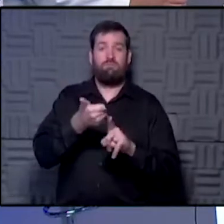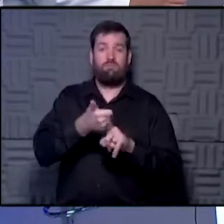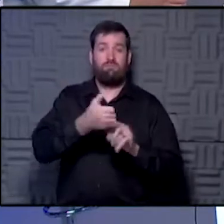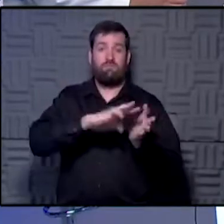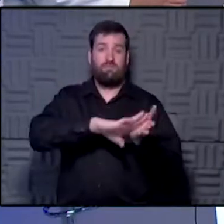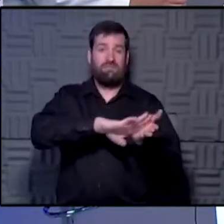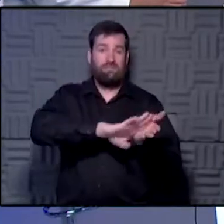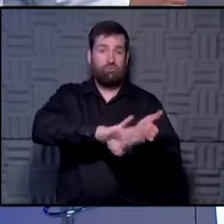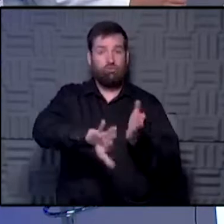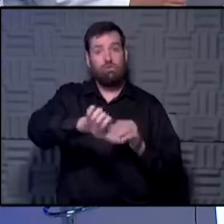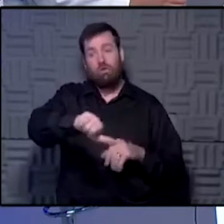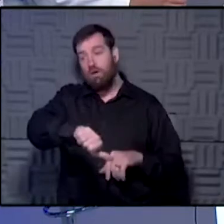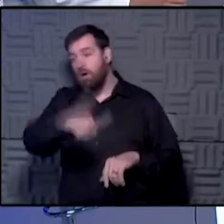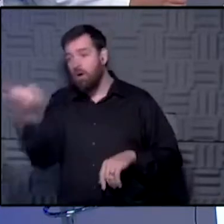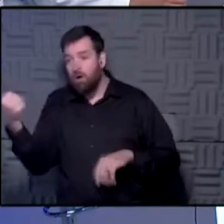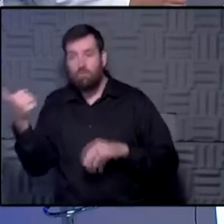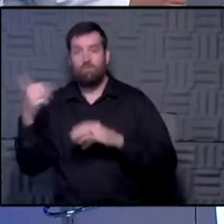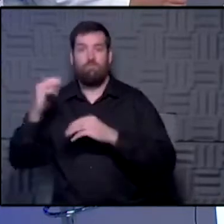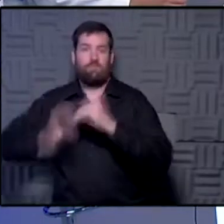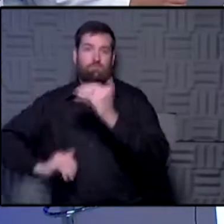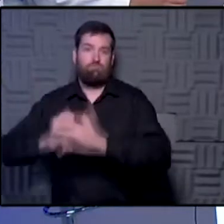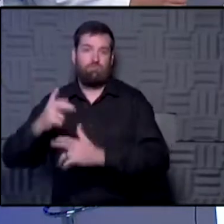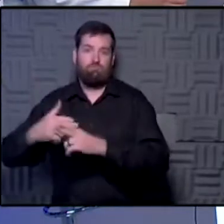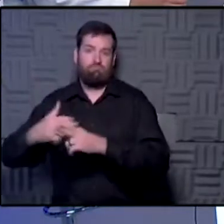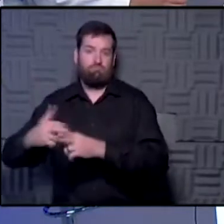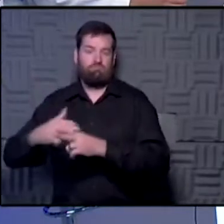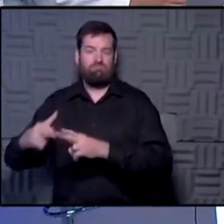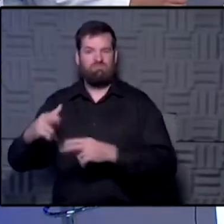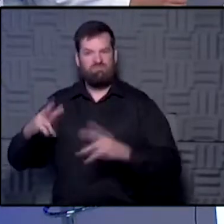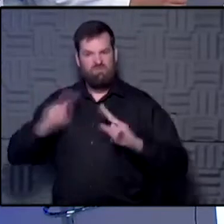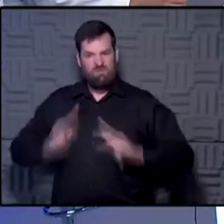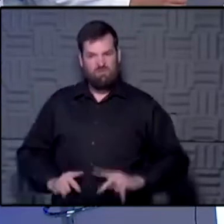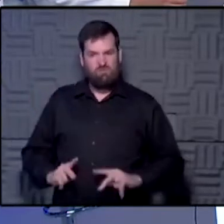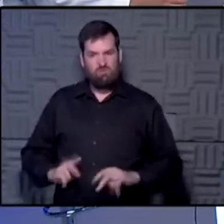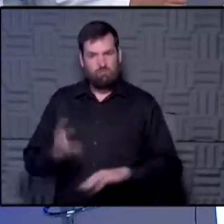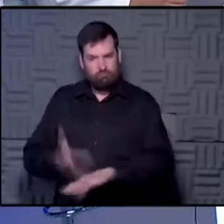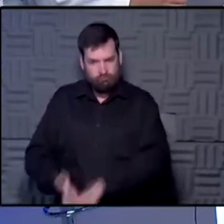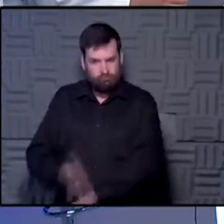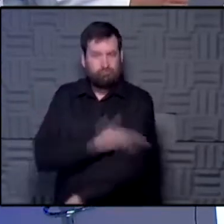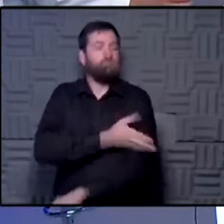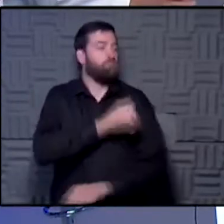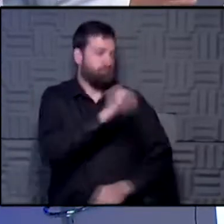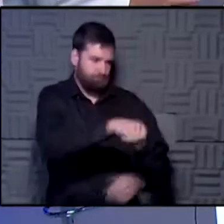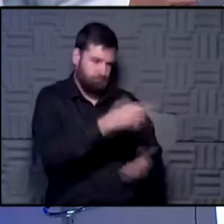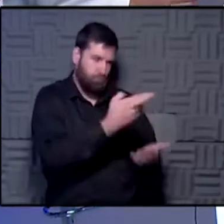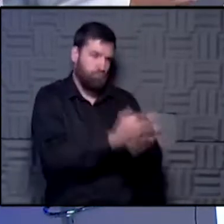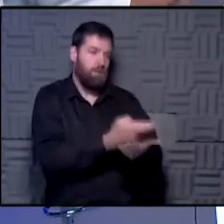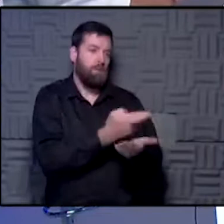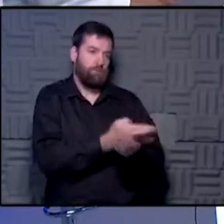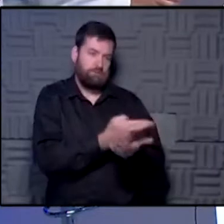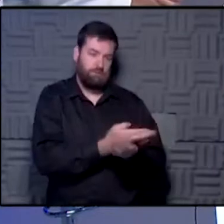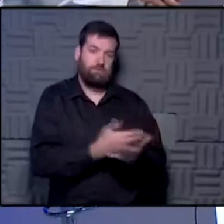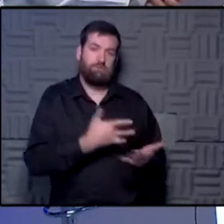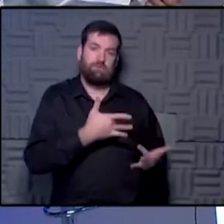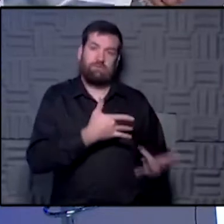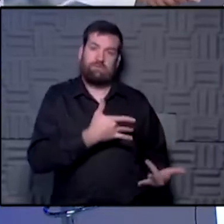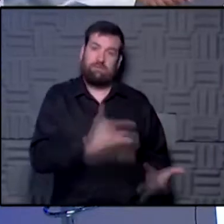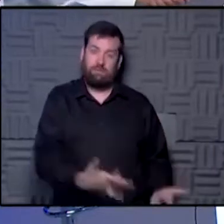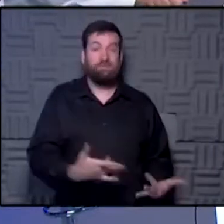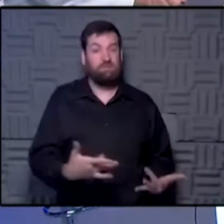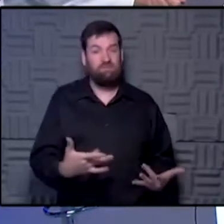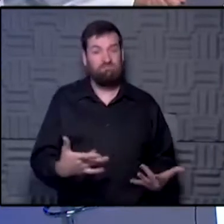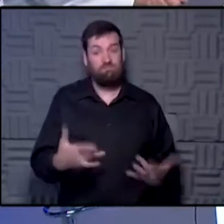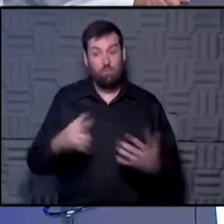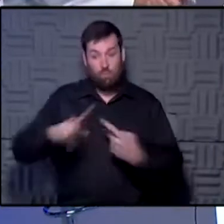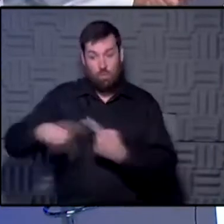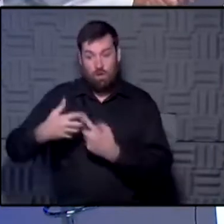to another interim facility to help them just get physically back. Mm-hmm. The rehabilitation process is usually a higher demand when you